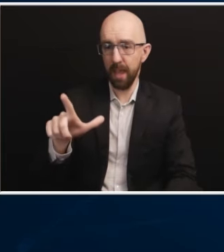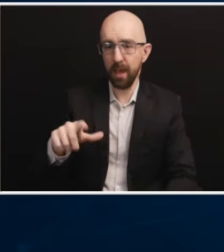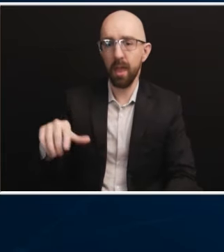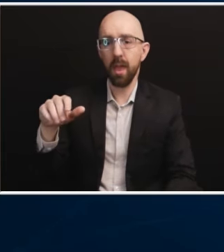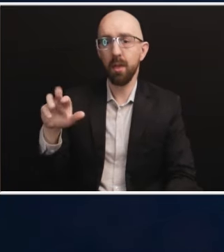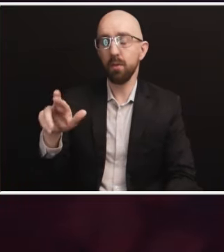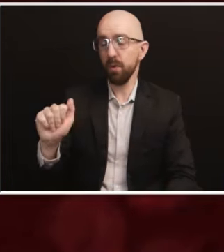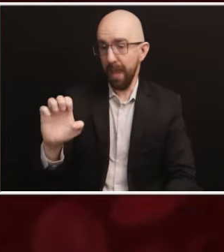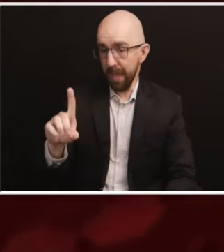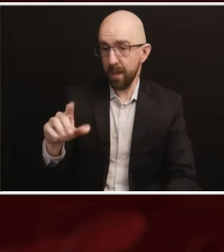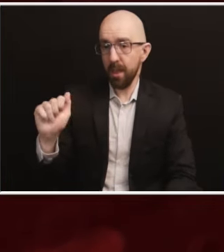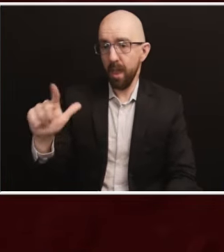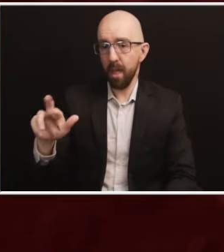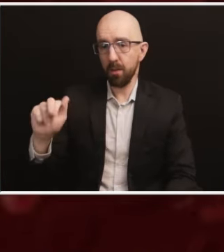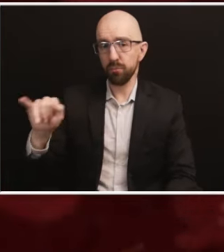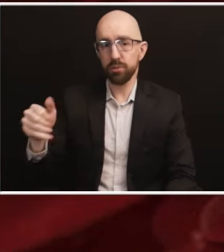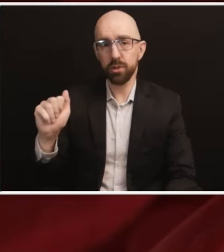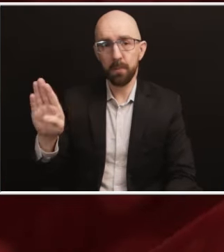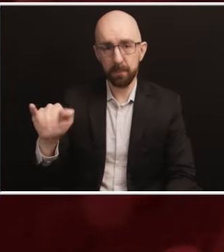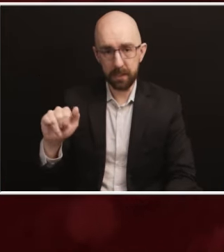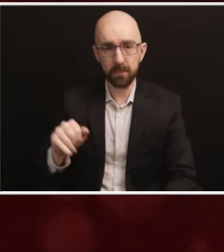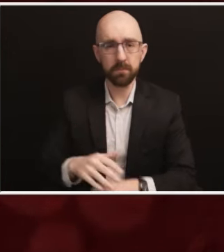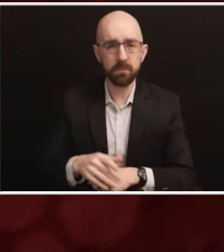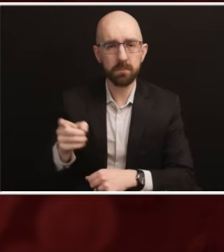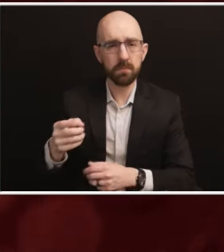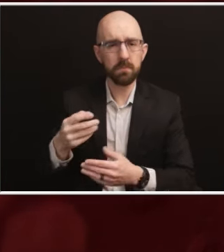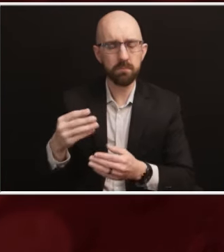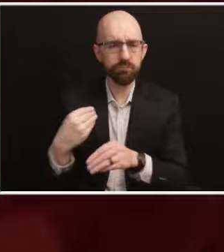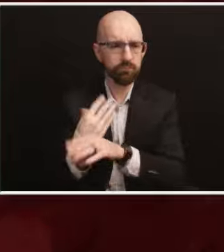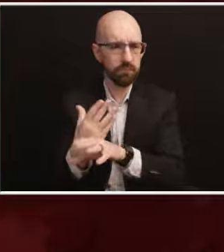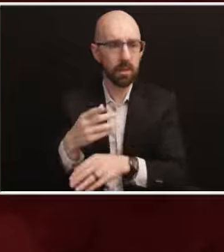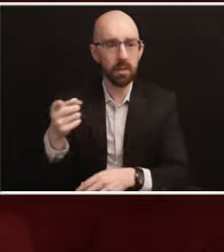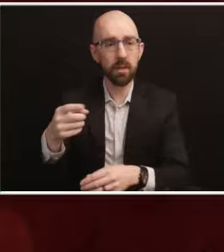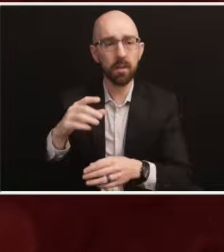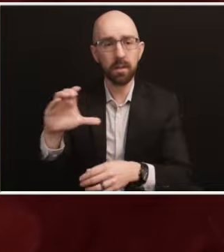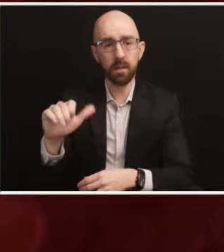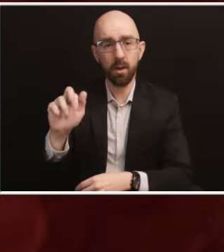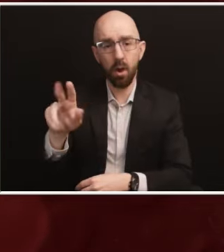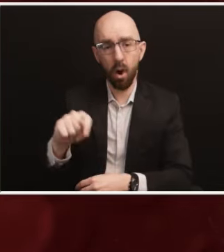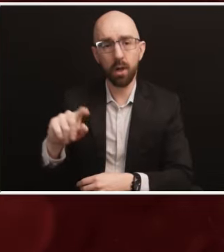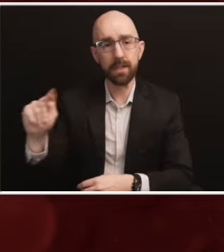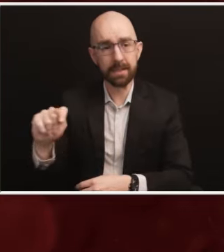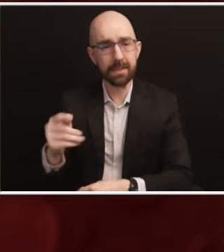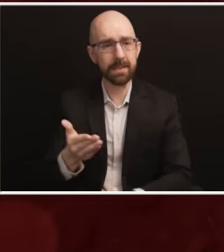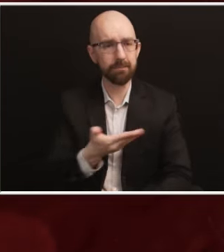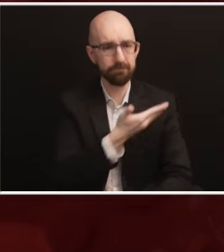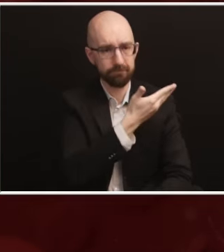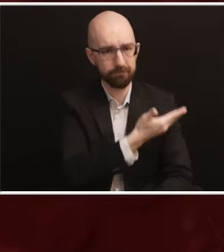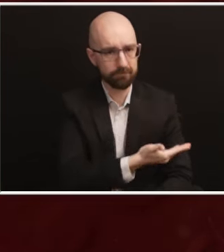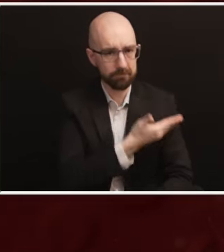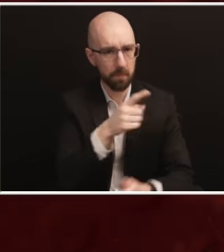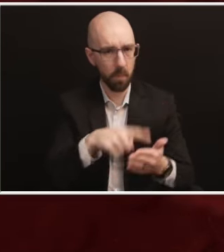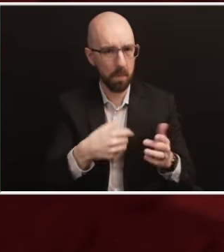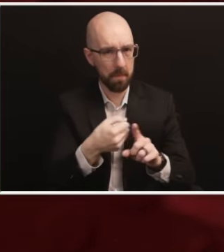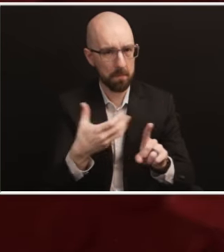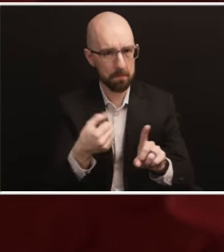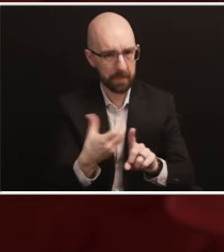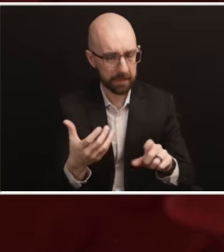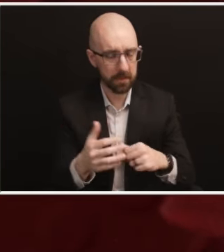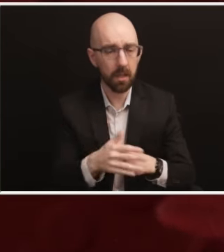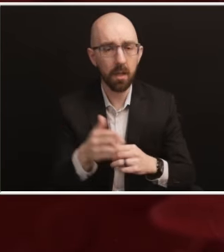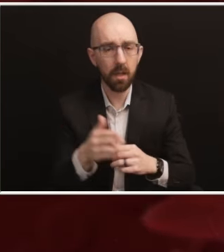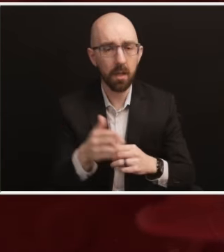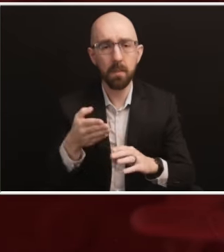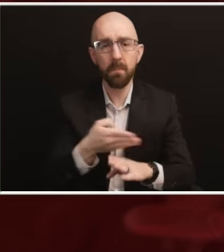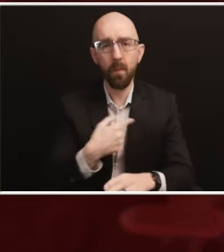virtually. CAR T stands for Chimeric Antigen Receptor T-cell therapy. Before we hear from our